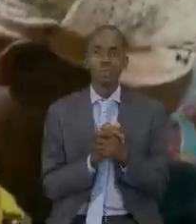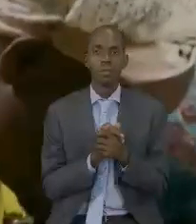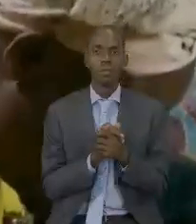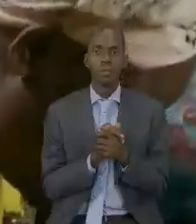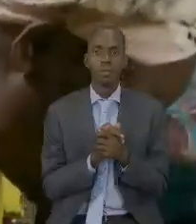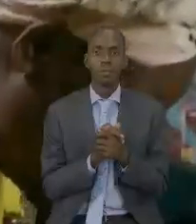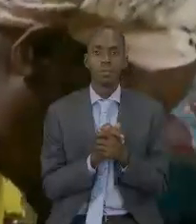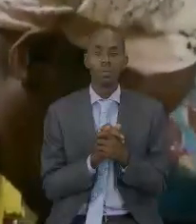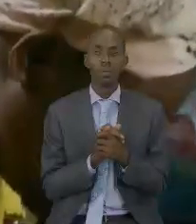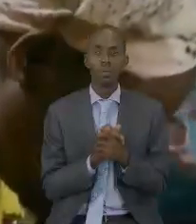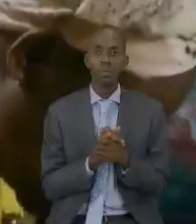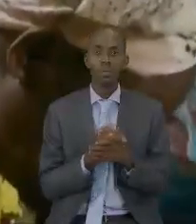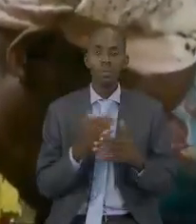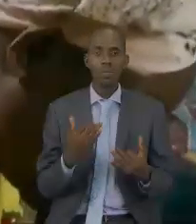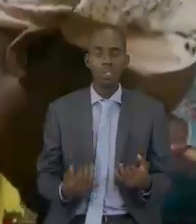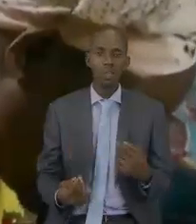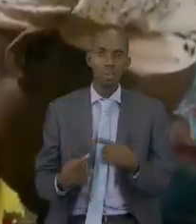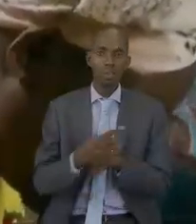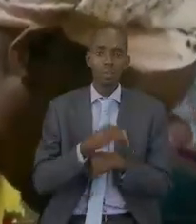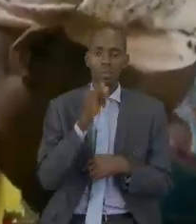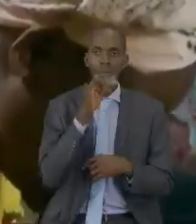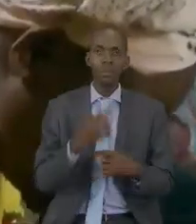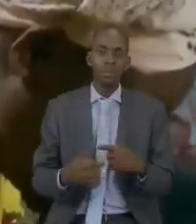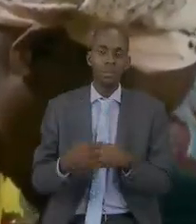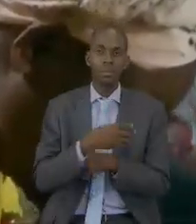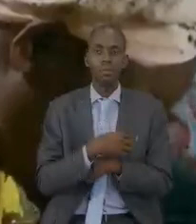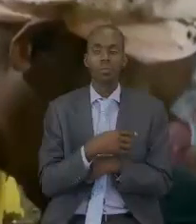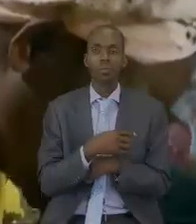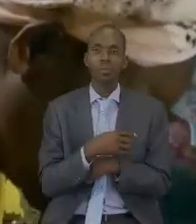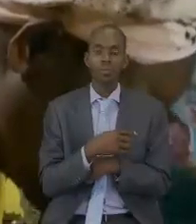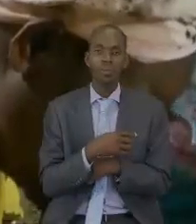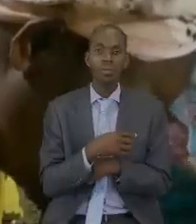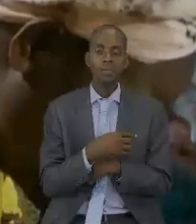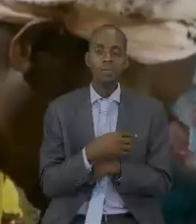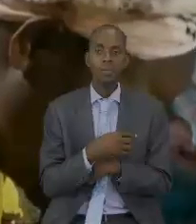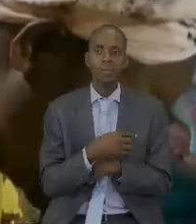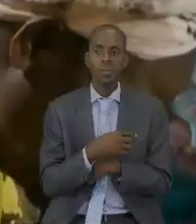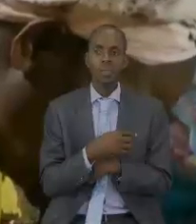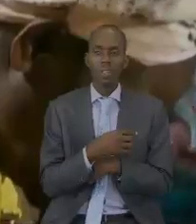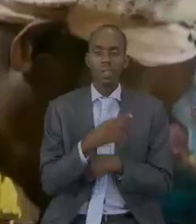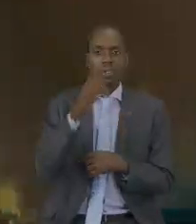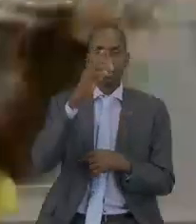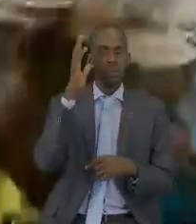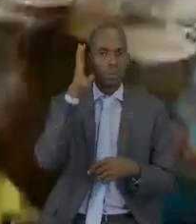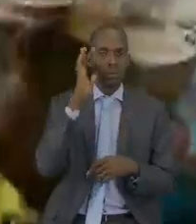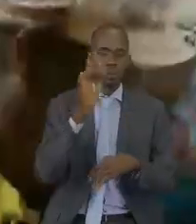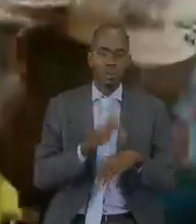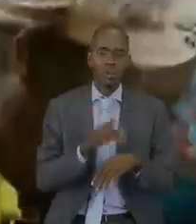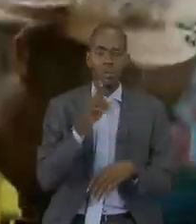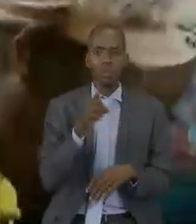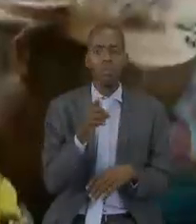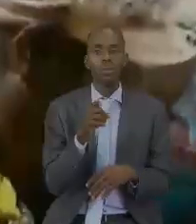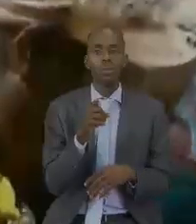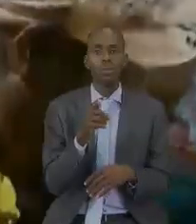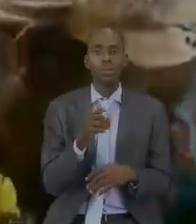Today is your day, my day, everybody's day. God is going to touch you.